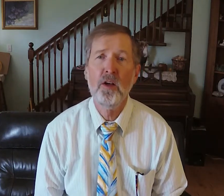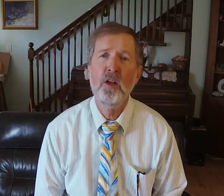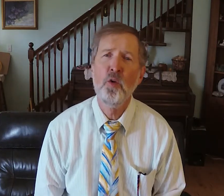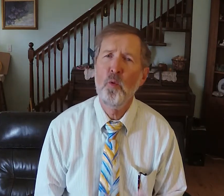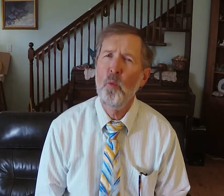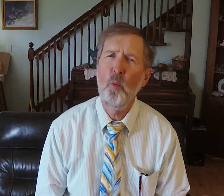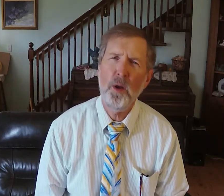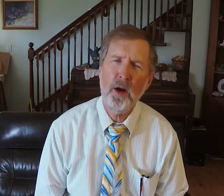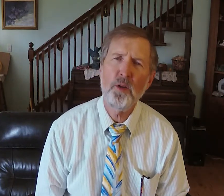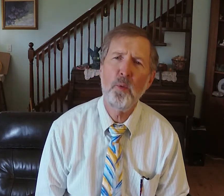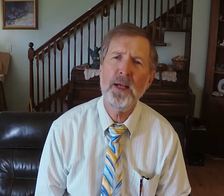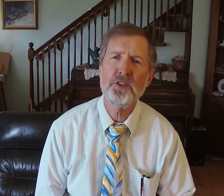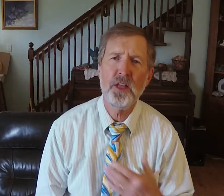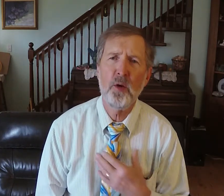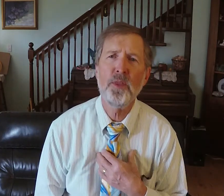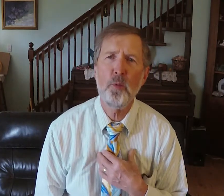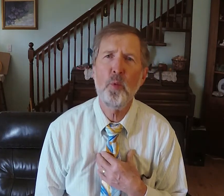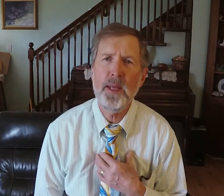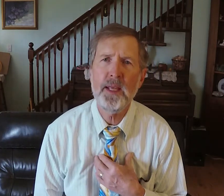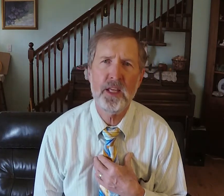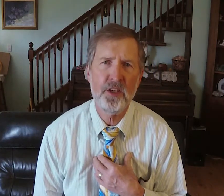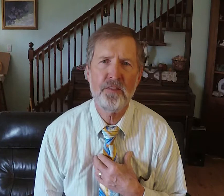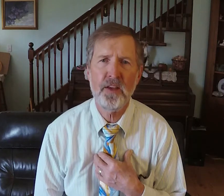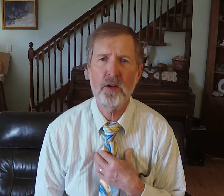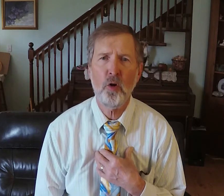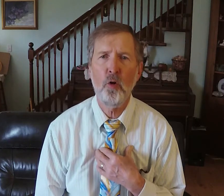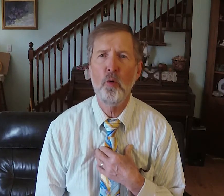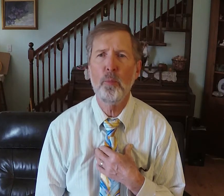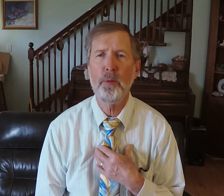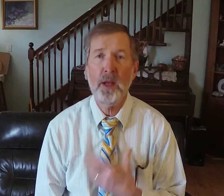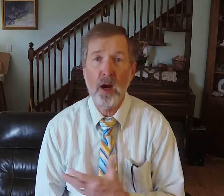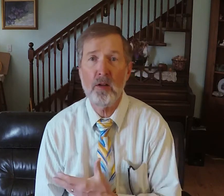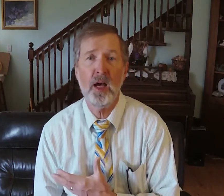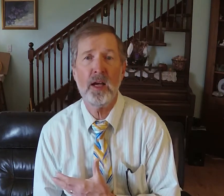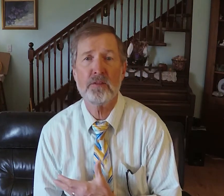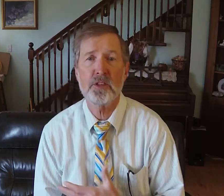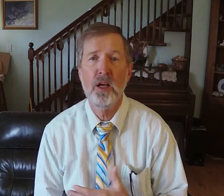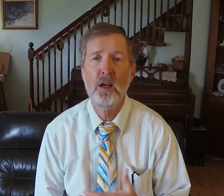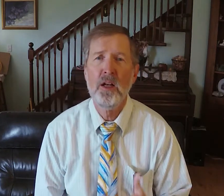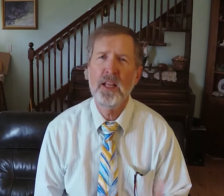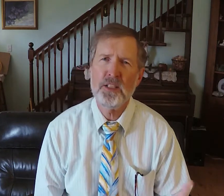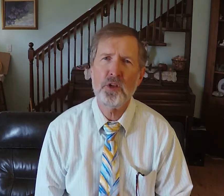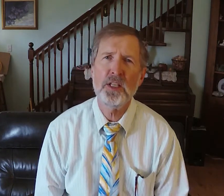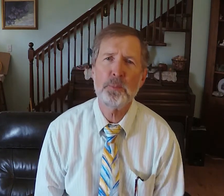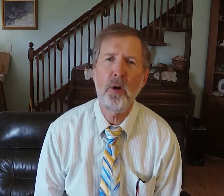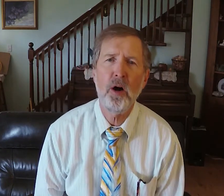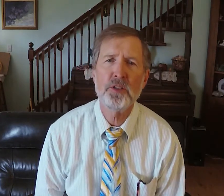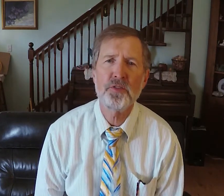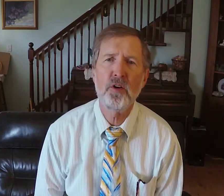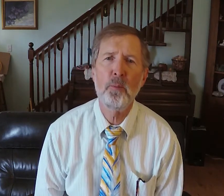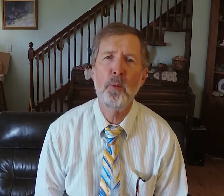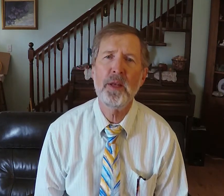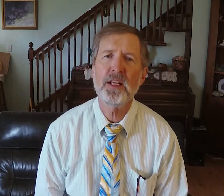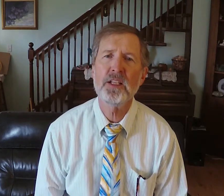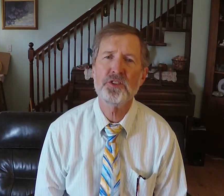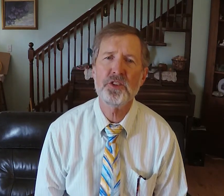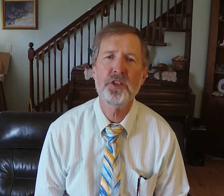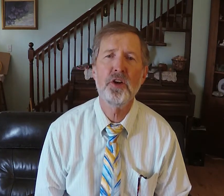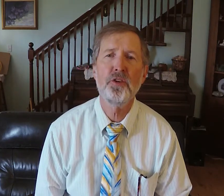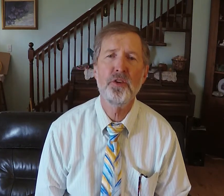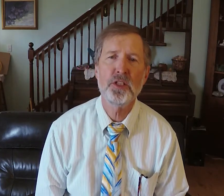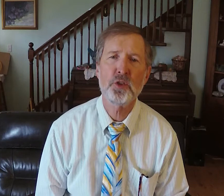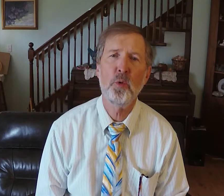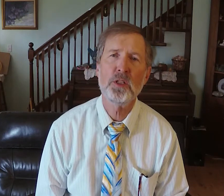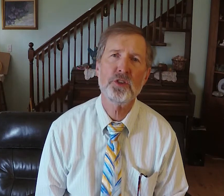yourself. What are the ways that we can defend hope in our lives? And so let's pause for a moment and